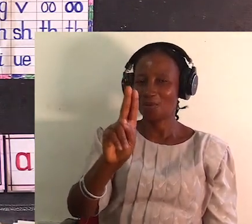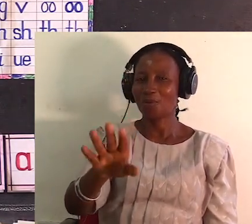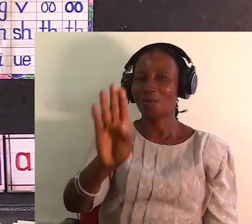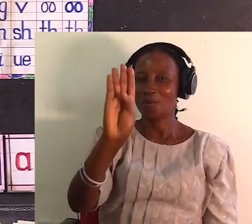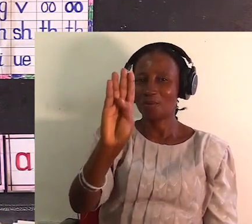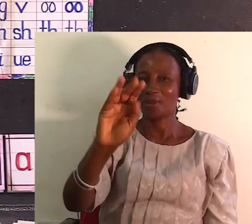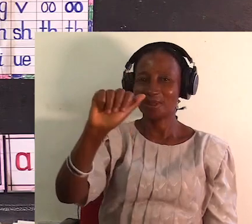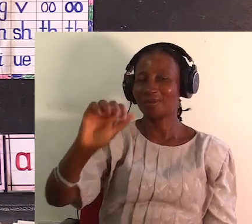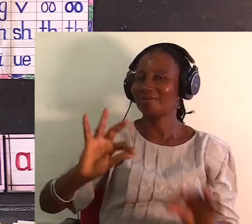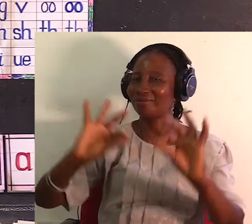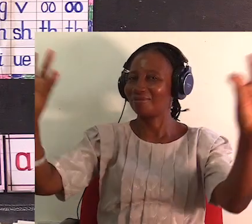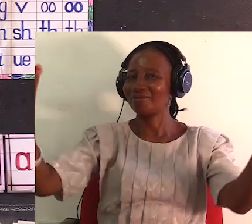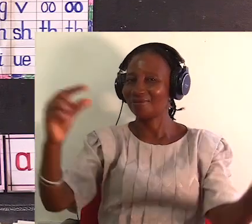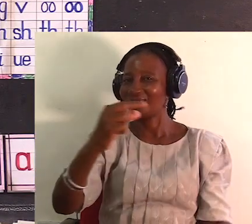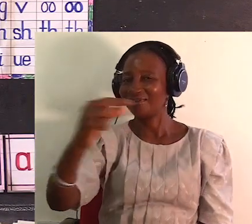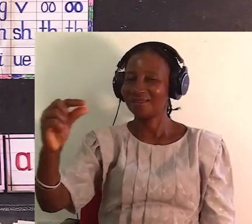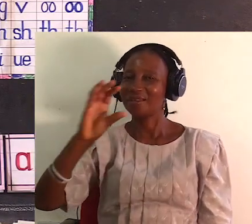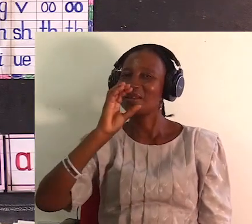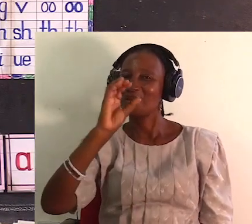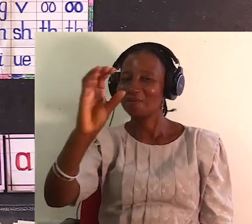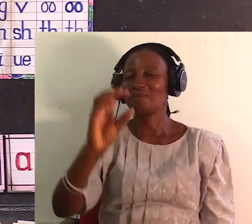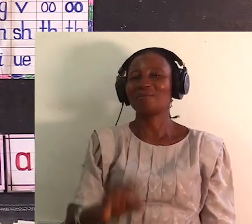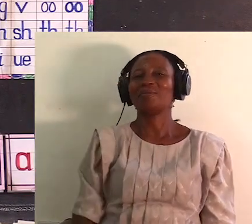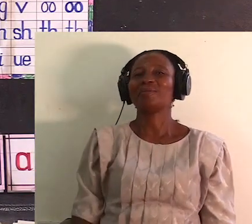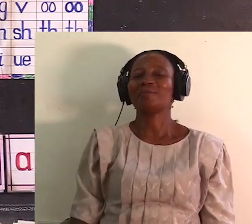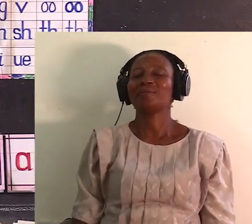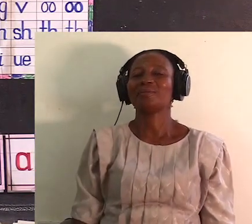way they call my name.